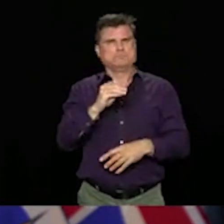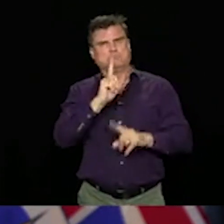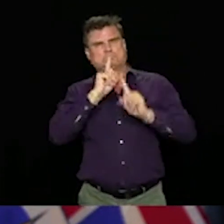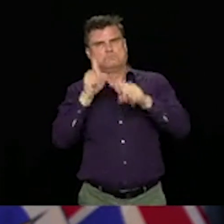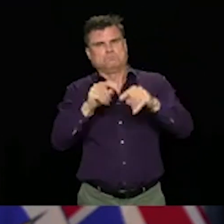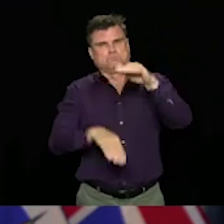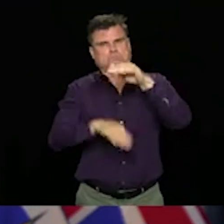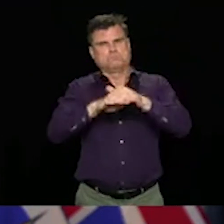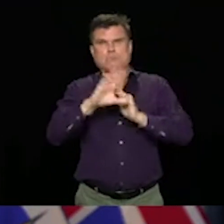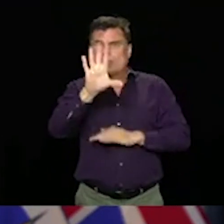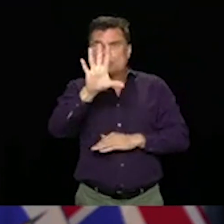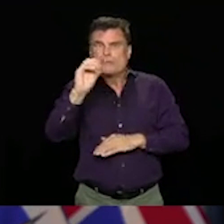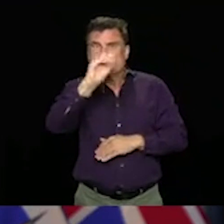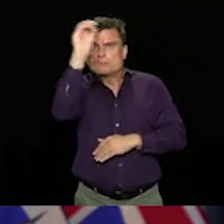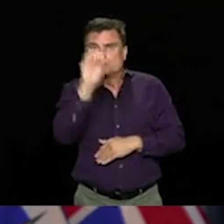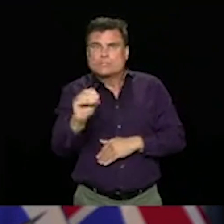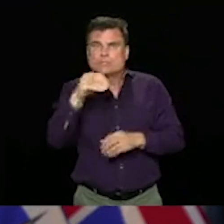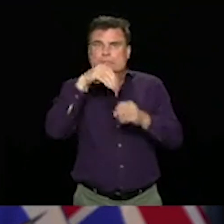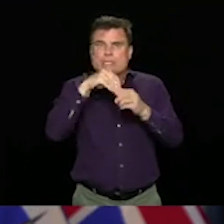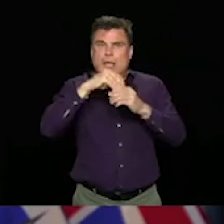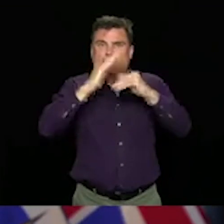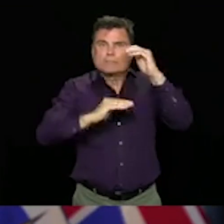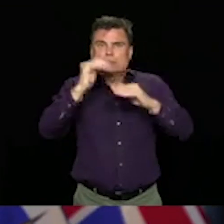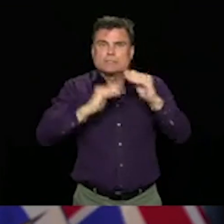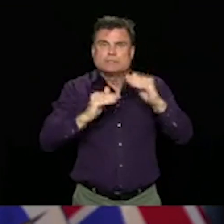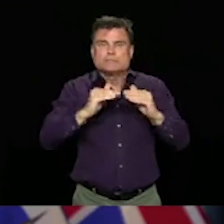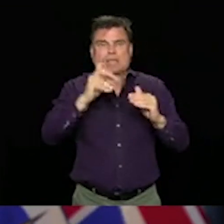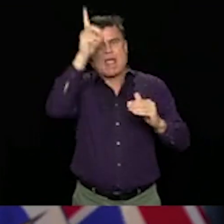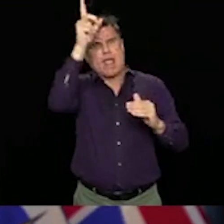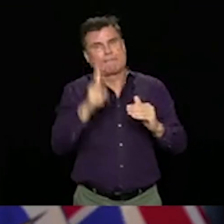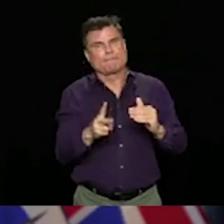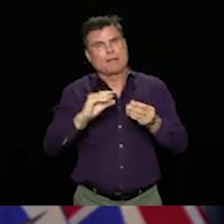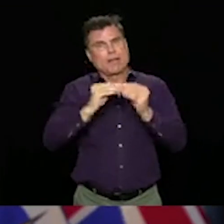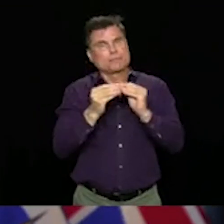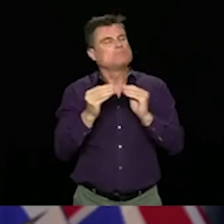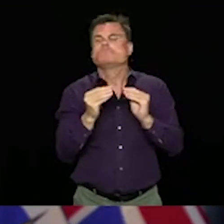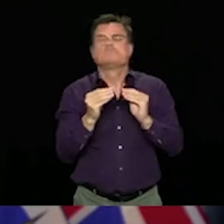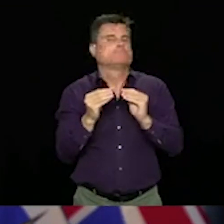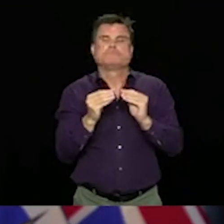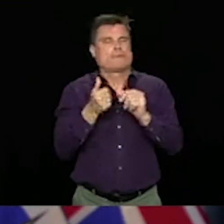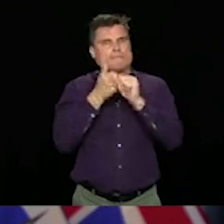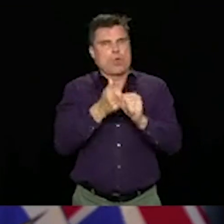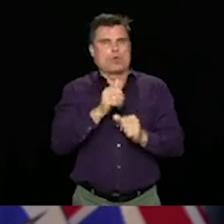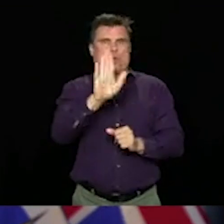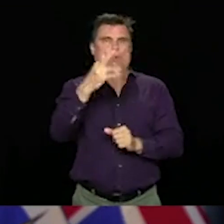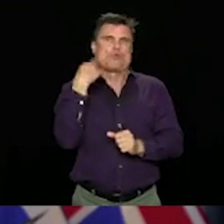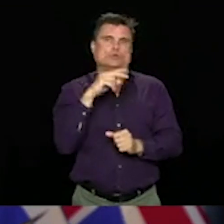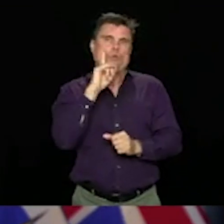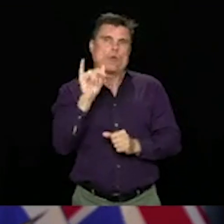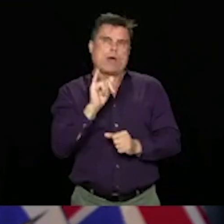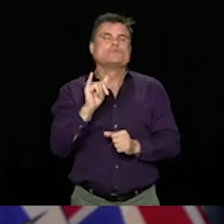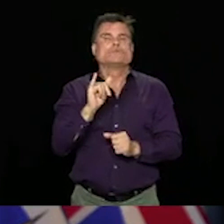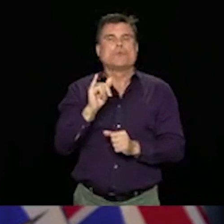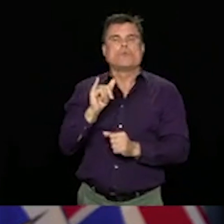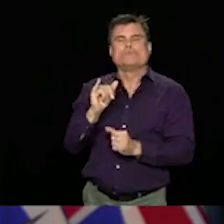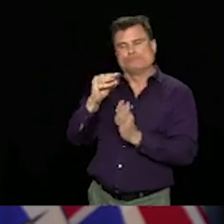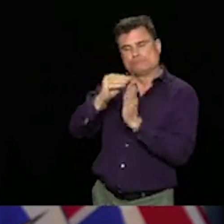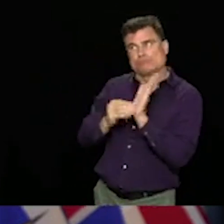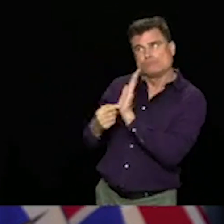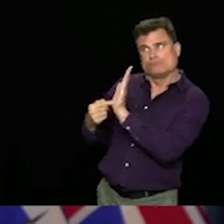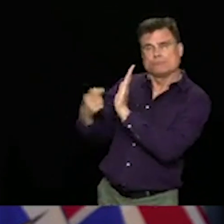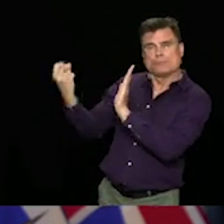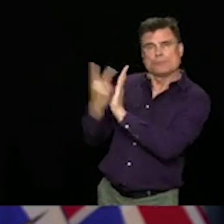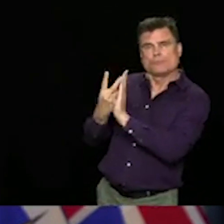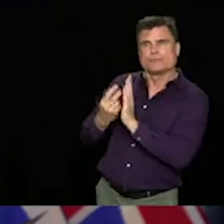self-serve areas and buffets that reduce the chances of transmission, and identifies some of the